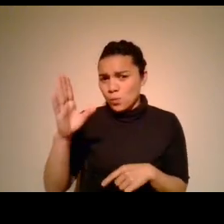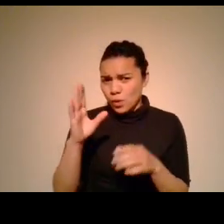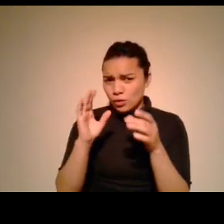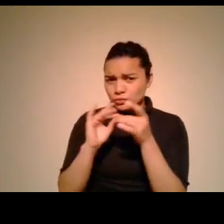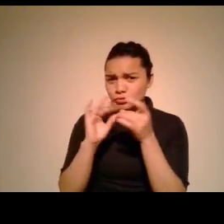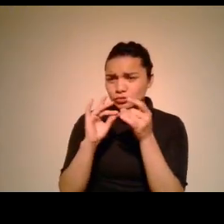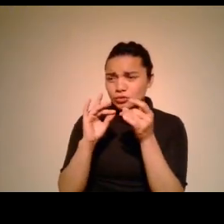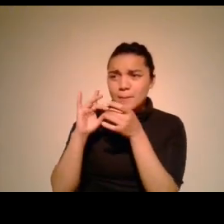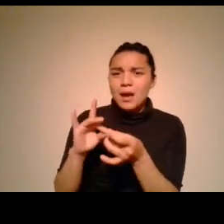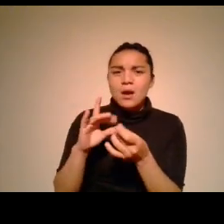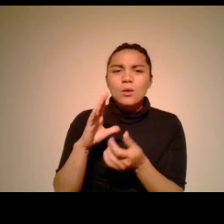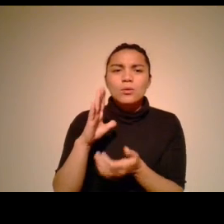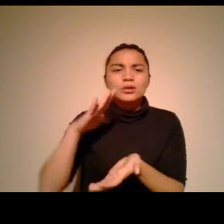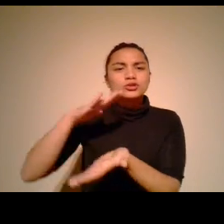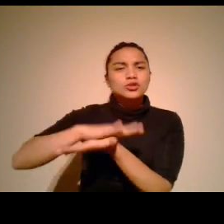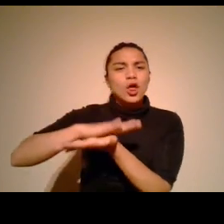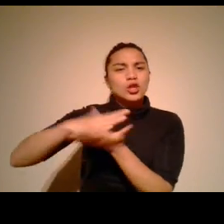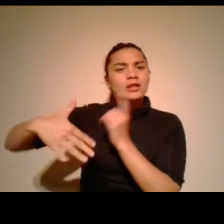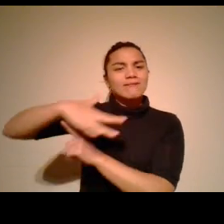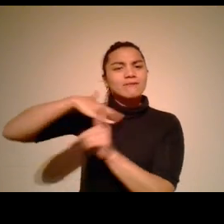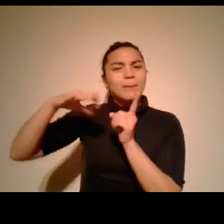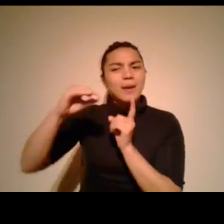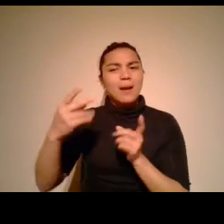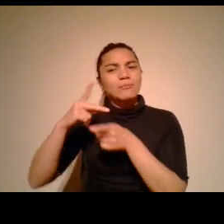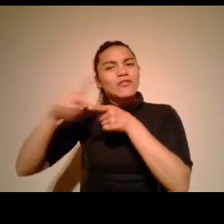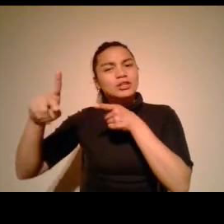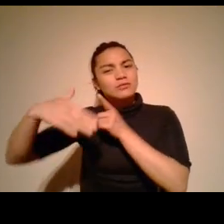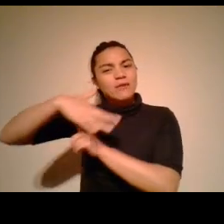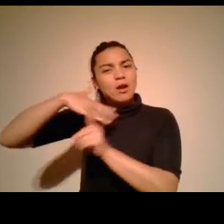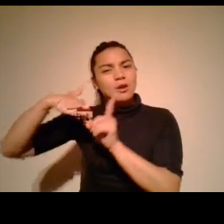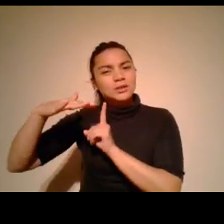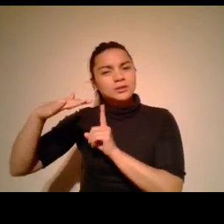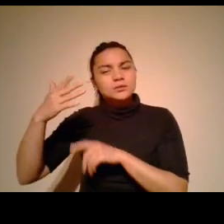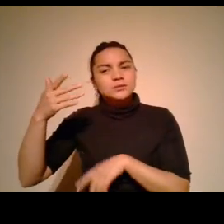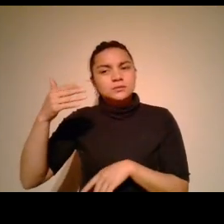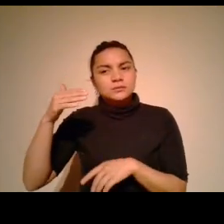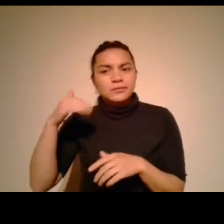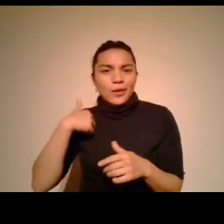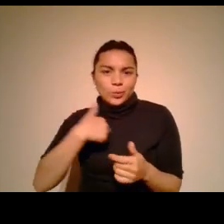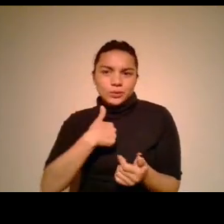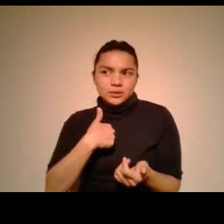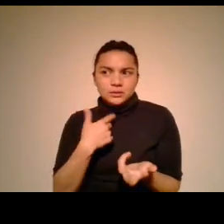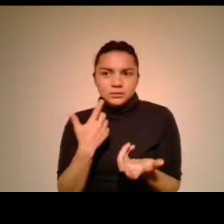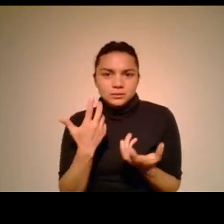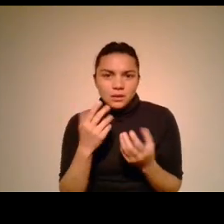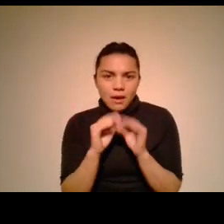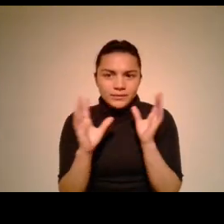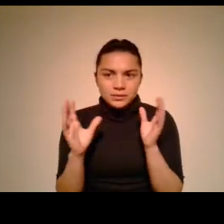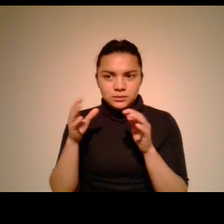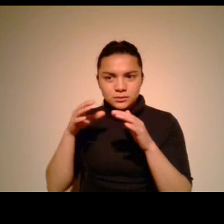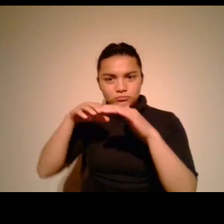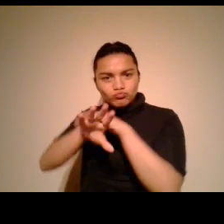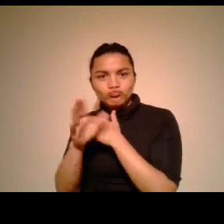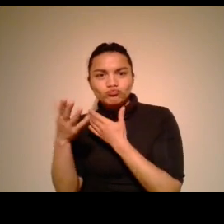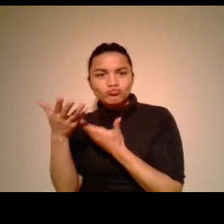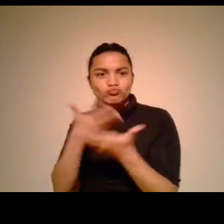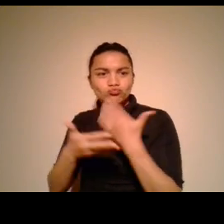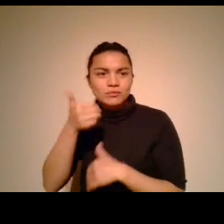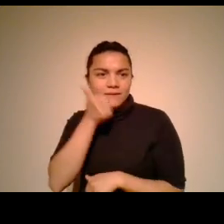of scholarly environment and the professional environment that we occupy in linguistics, and for